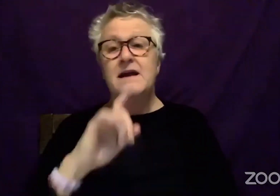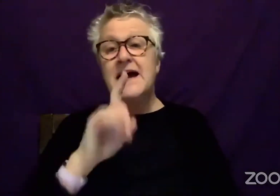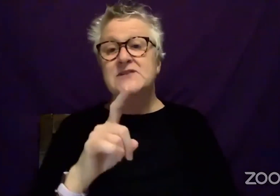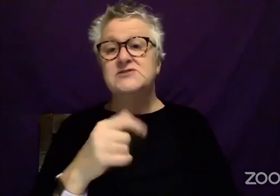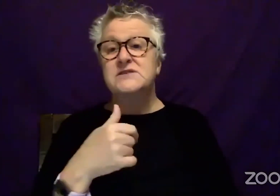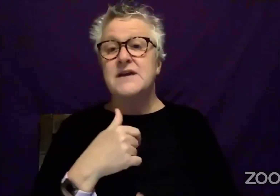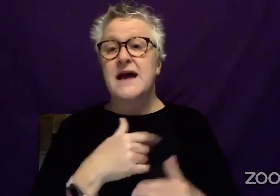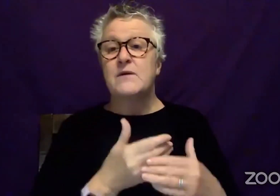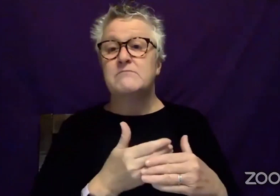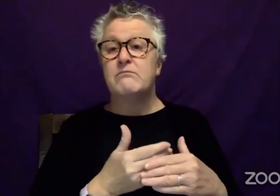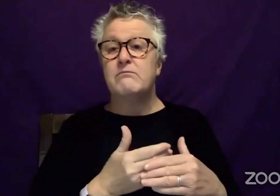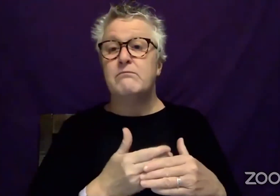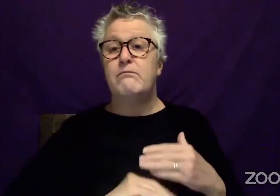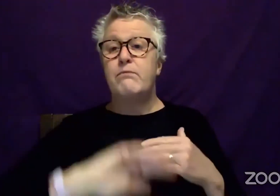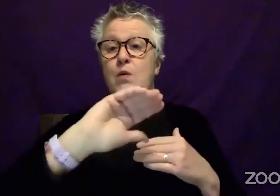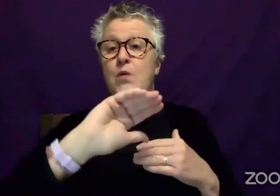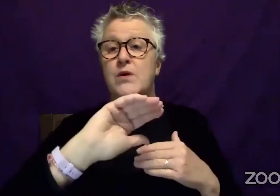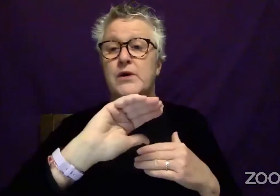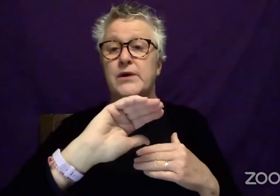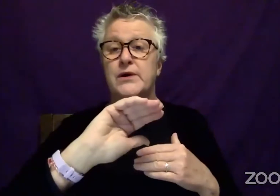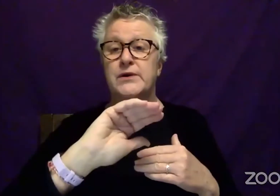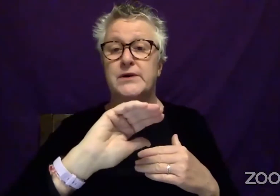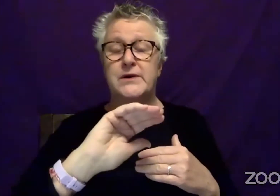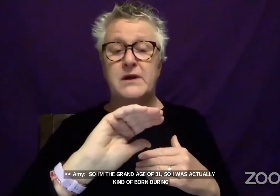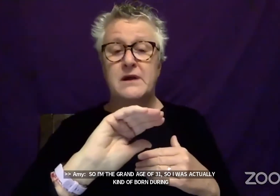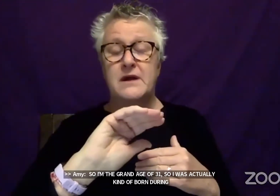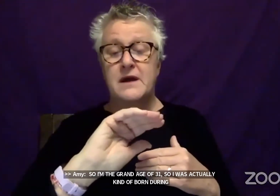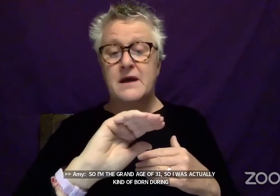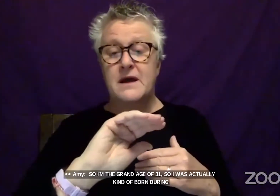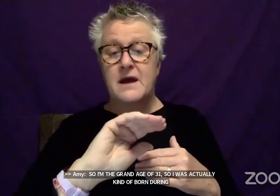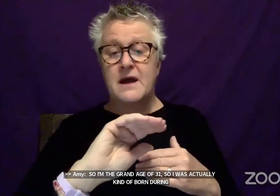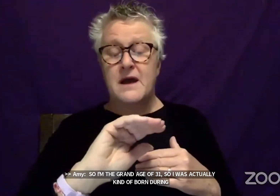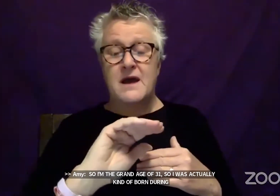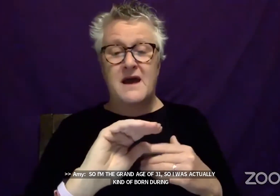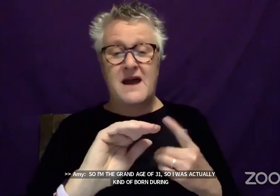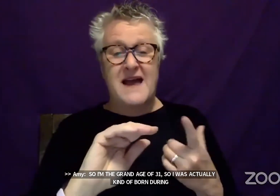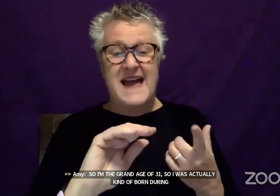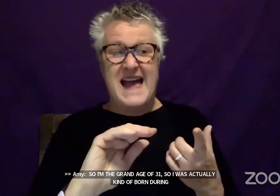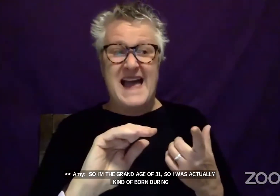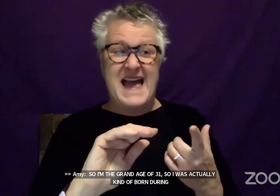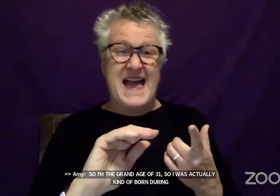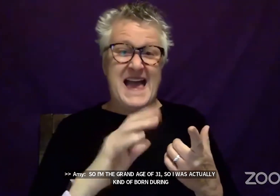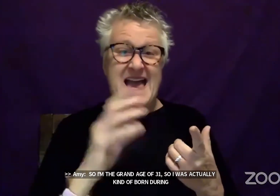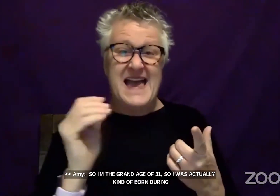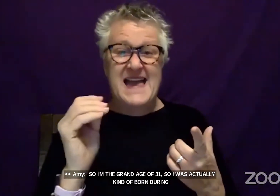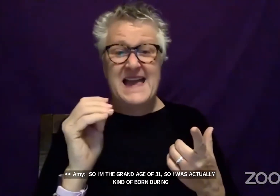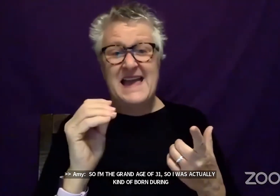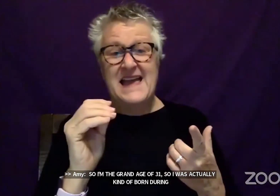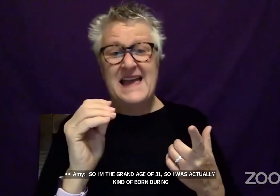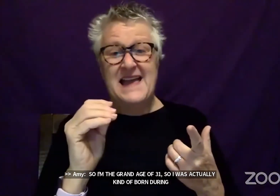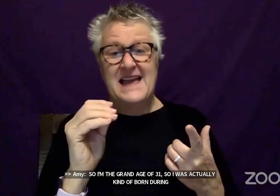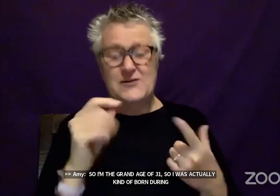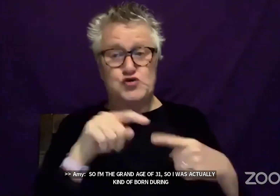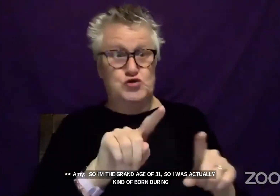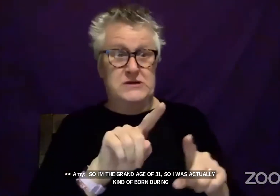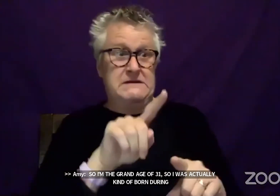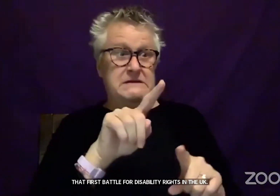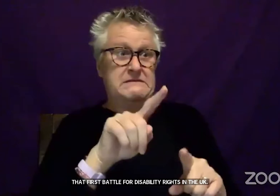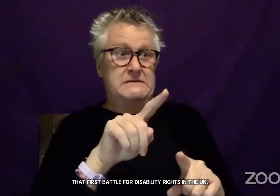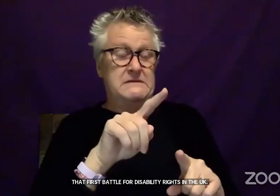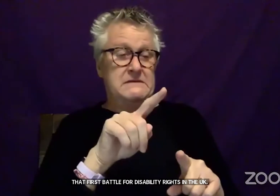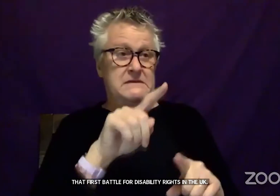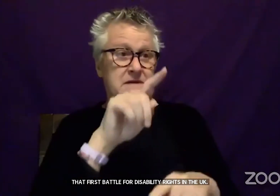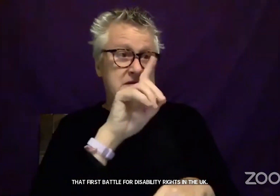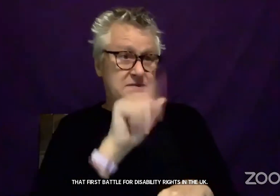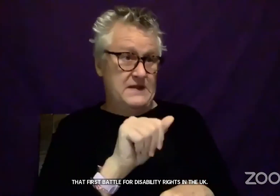born during that first battle for a Disability Rights Act in the UK. We had something called